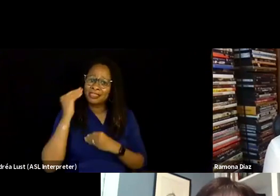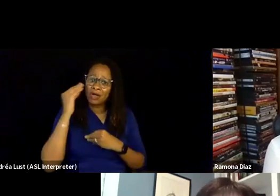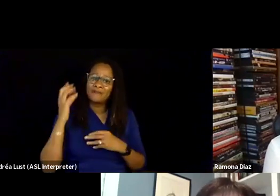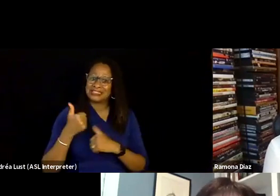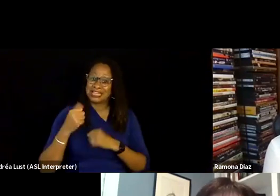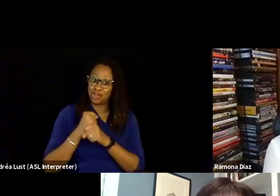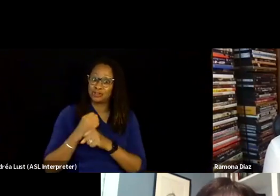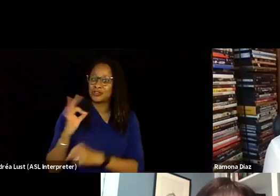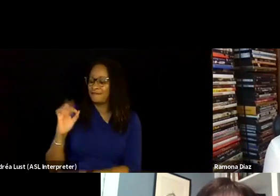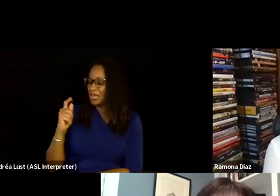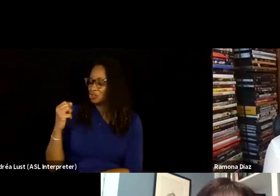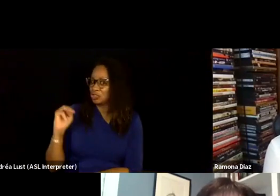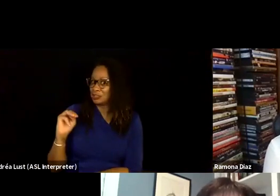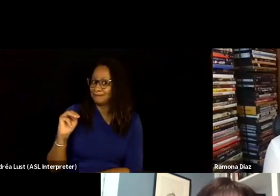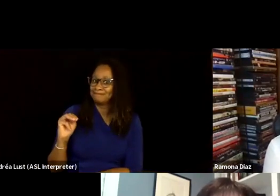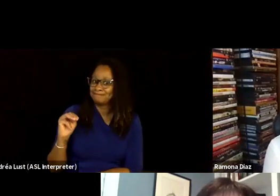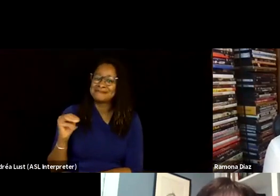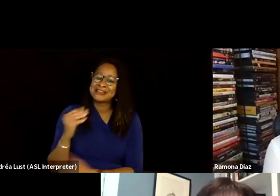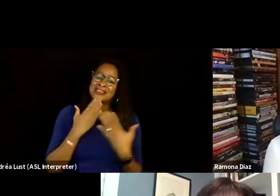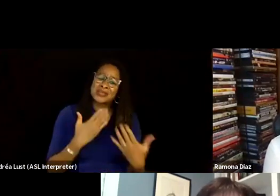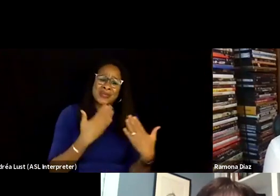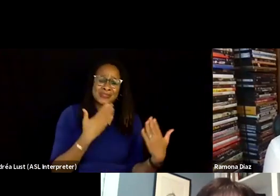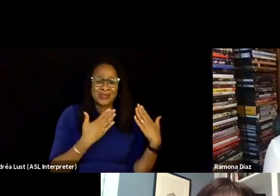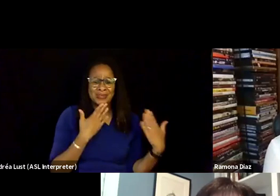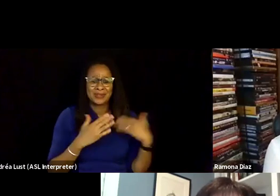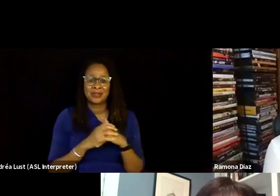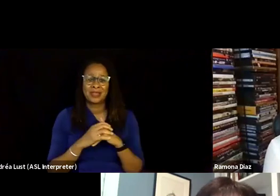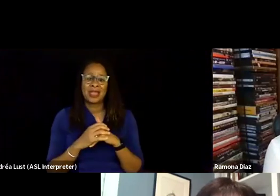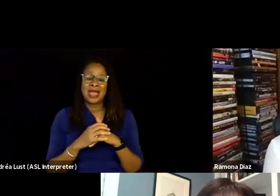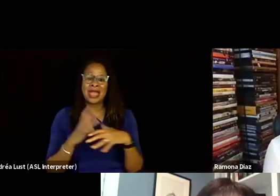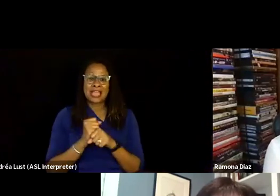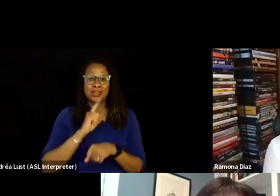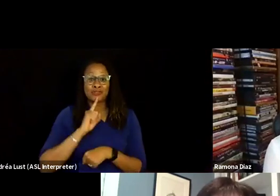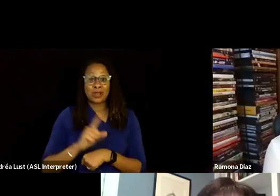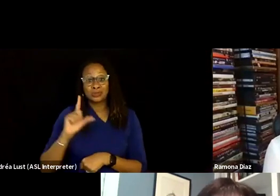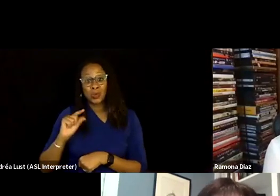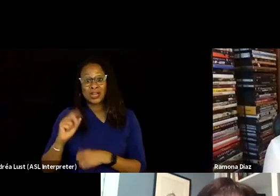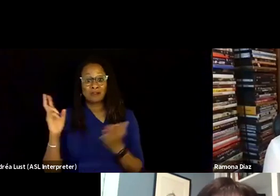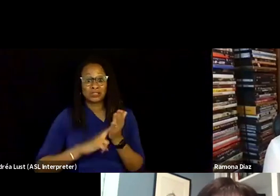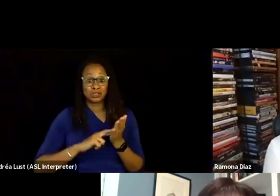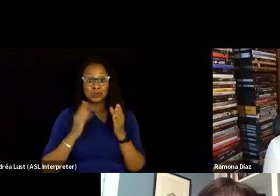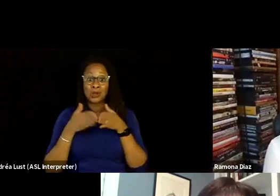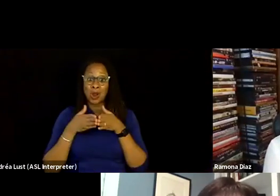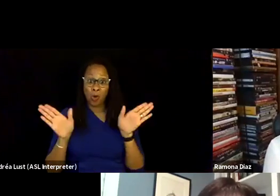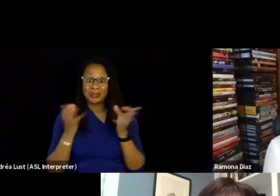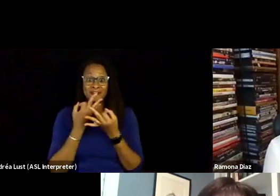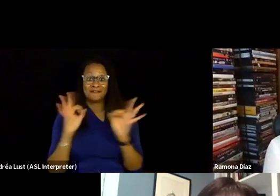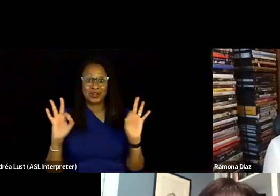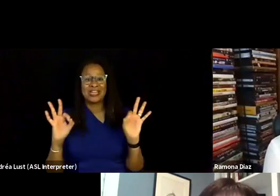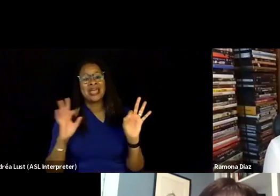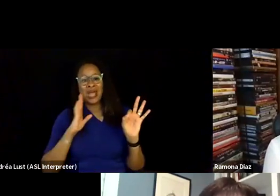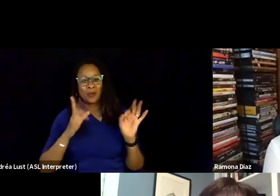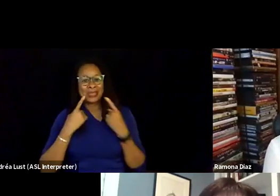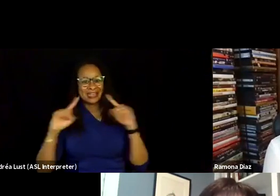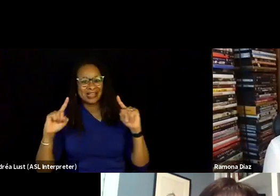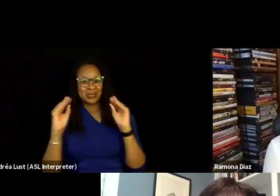of fascism. So thank you. Getting Real 20 registration is open and free, and we're going to be announcing